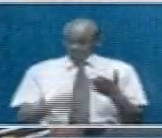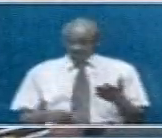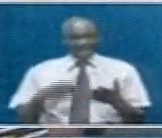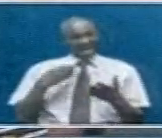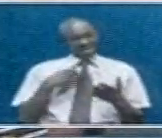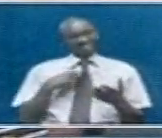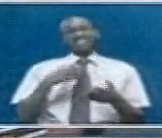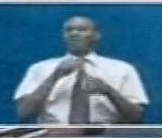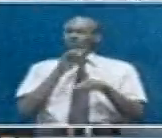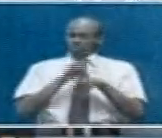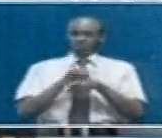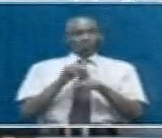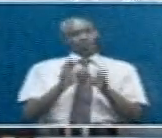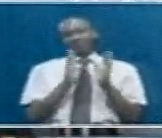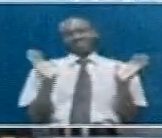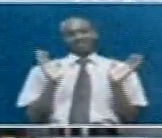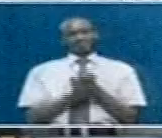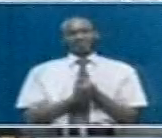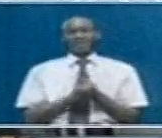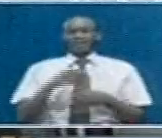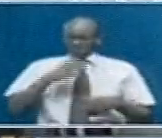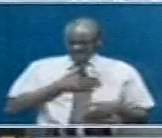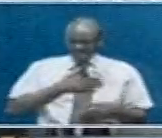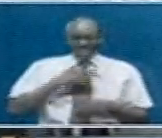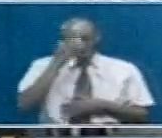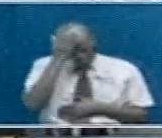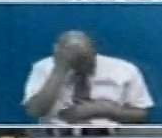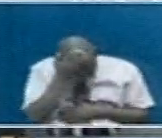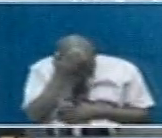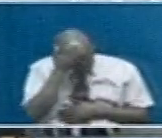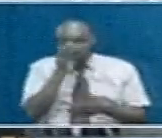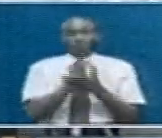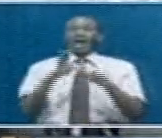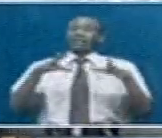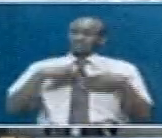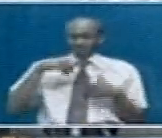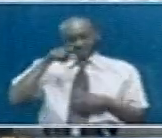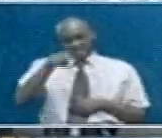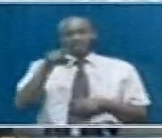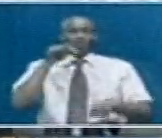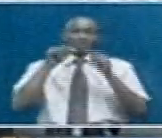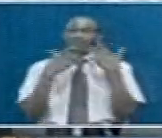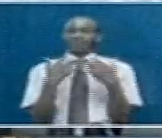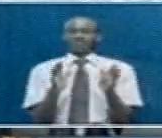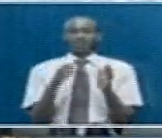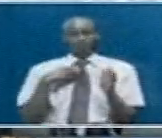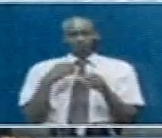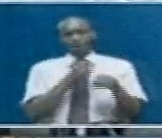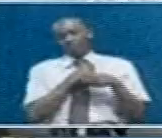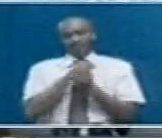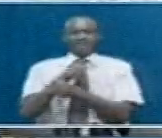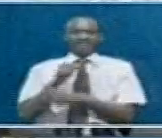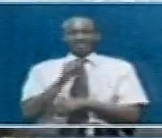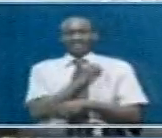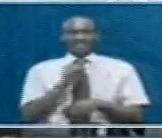in the circumstances that exist. It is with humility that I accept the ODM nomination for the Homa Bay